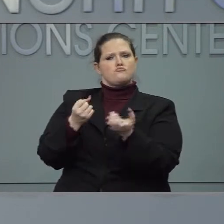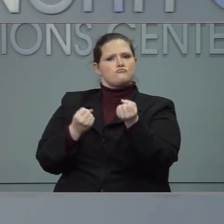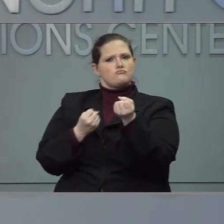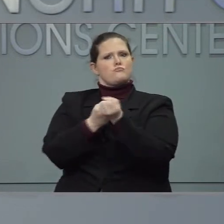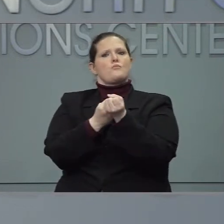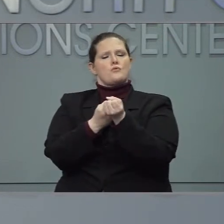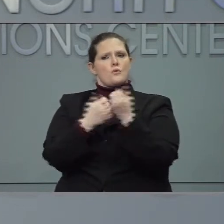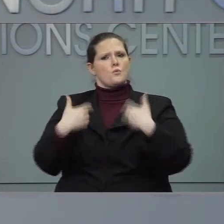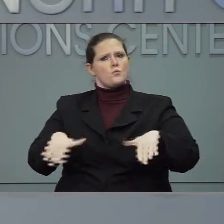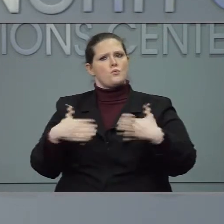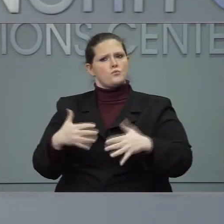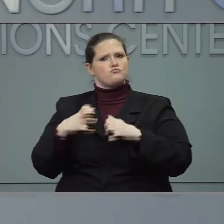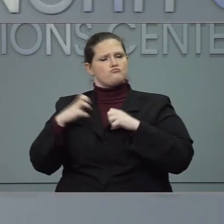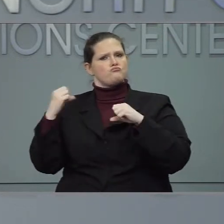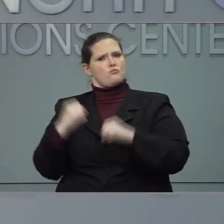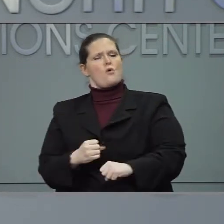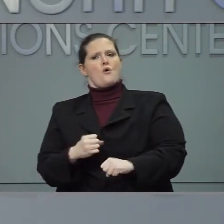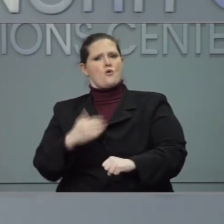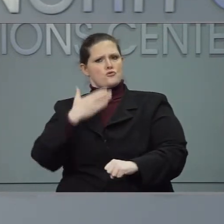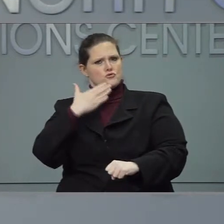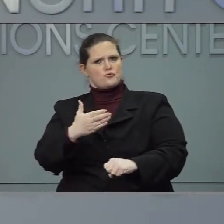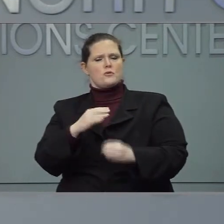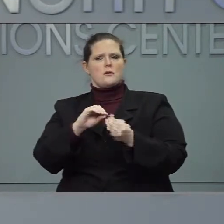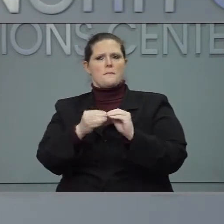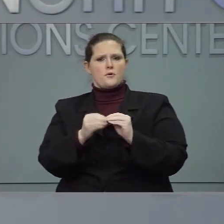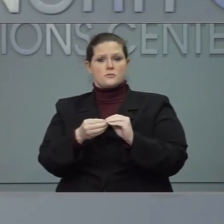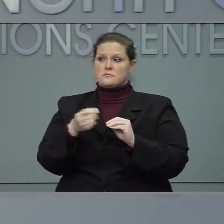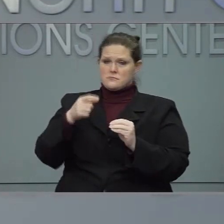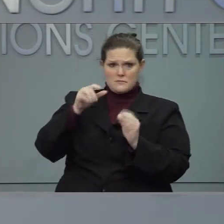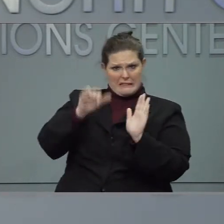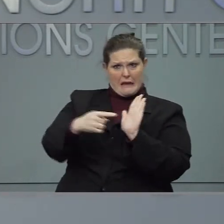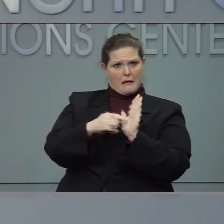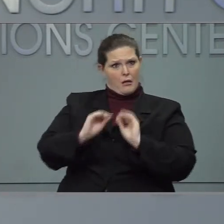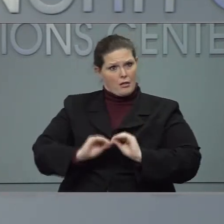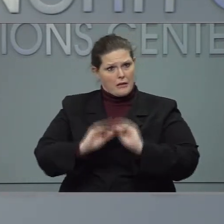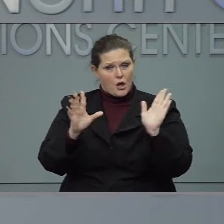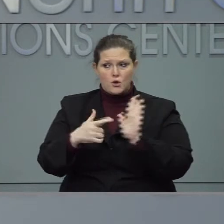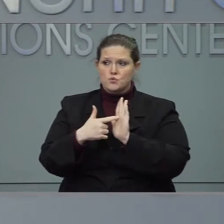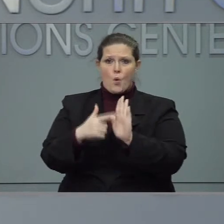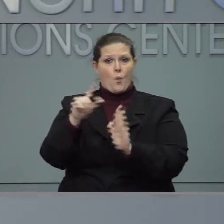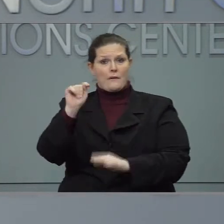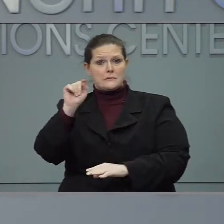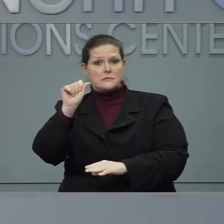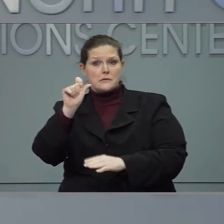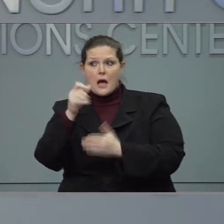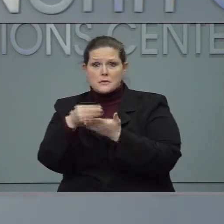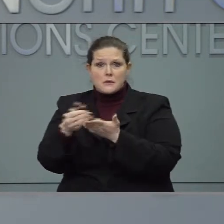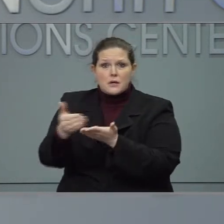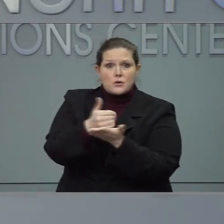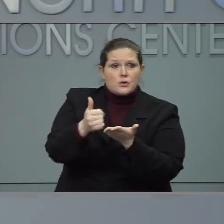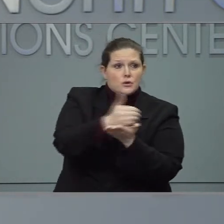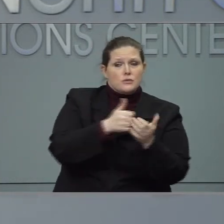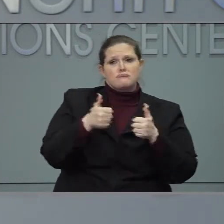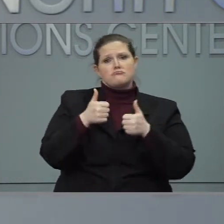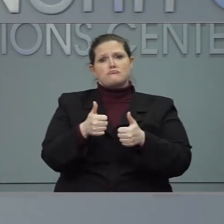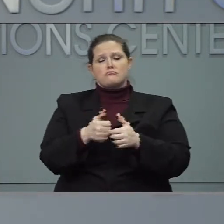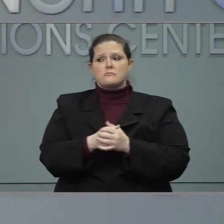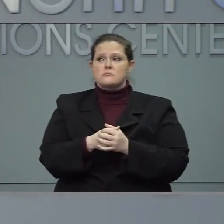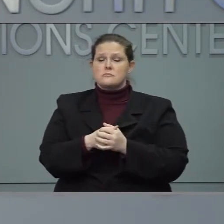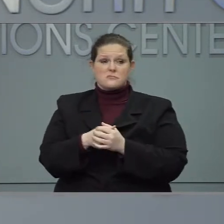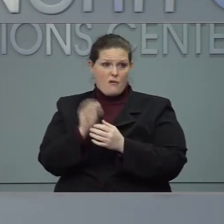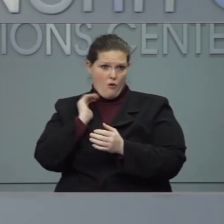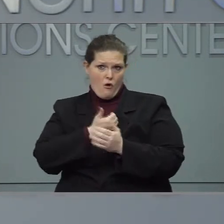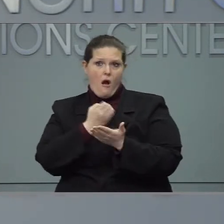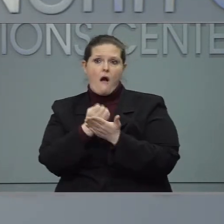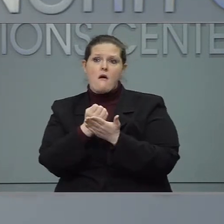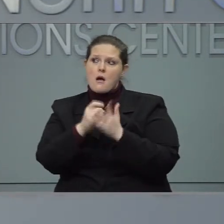tax revenue is up, that our economy looks bright as we come out of this pandemic. We